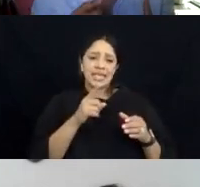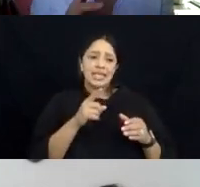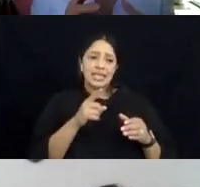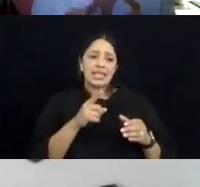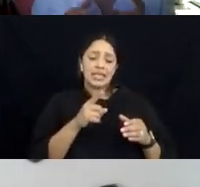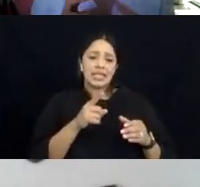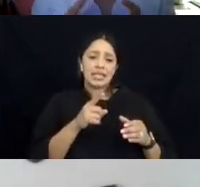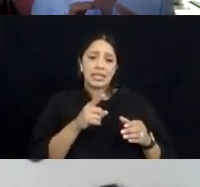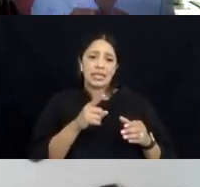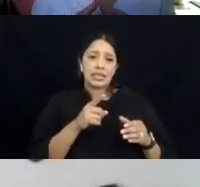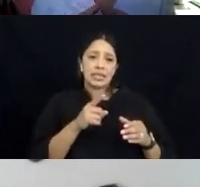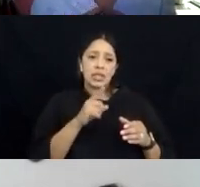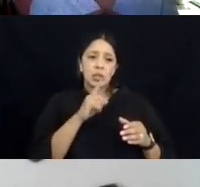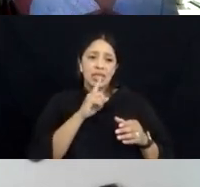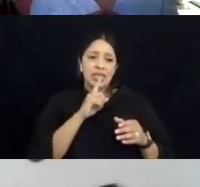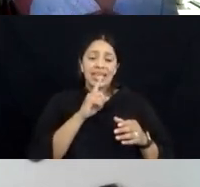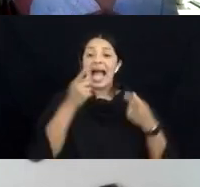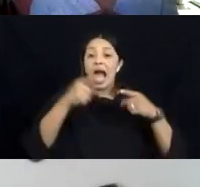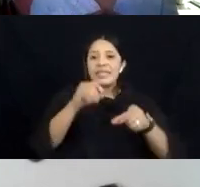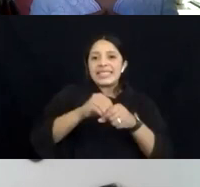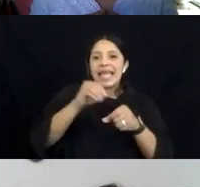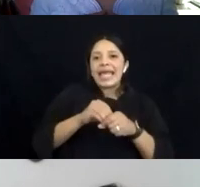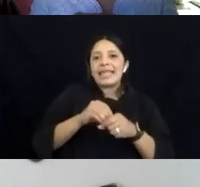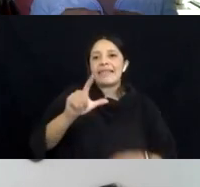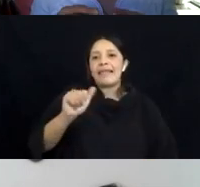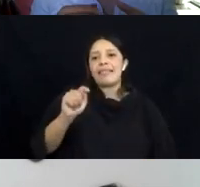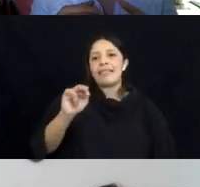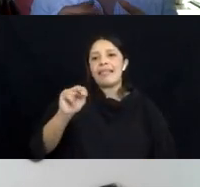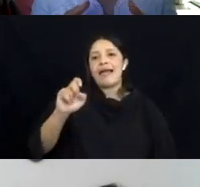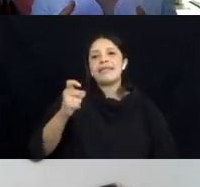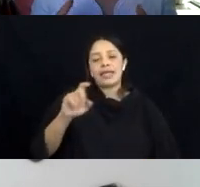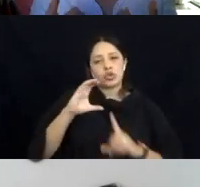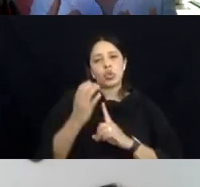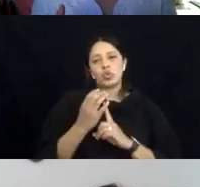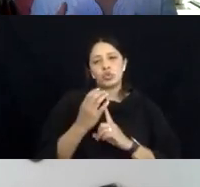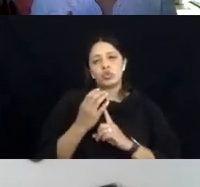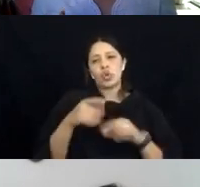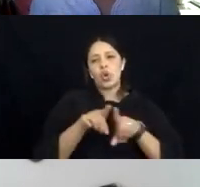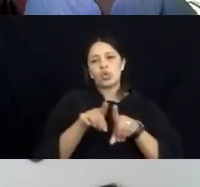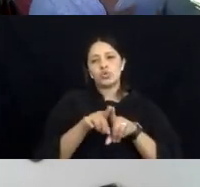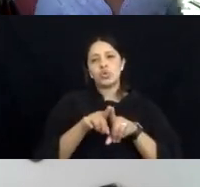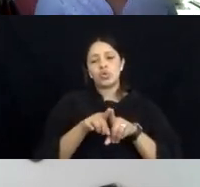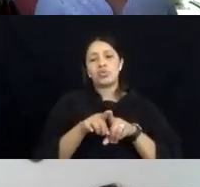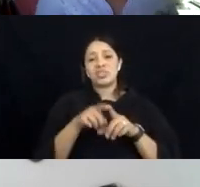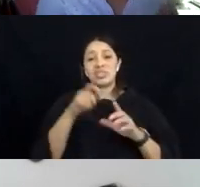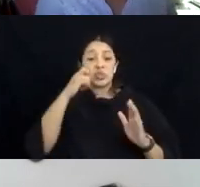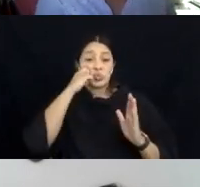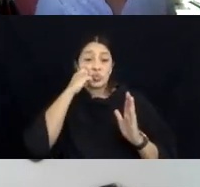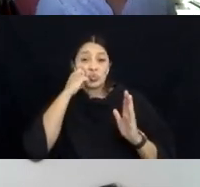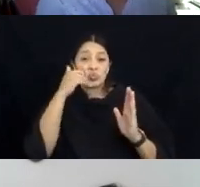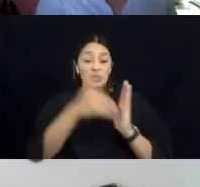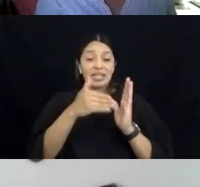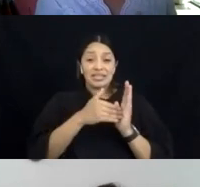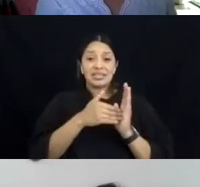within the Latino culture, something that you have the racism against